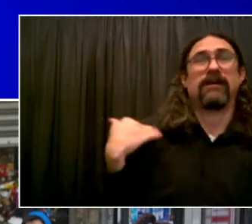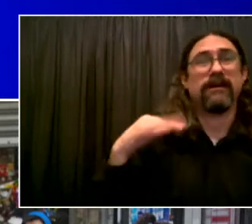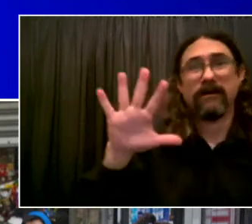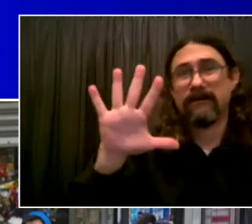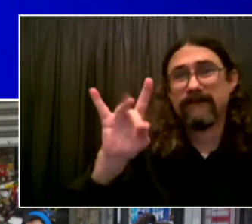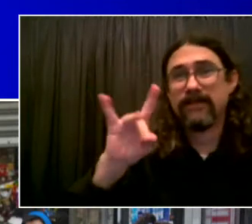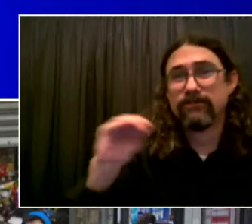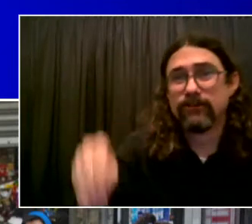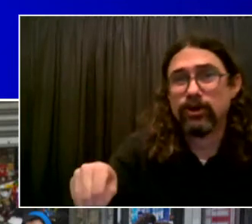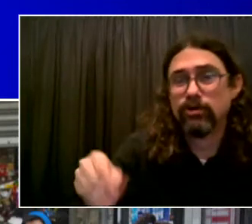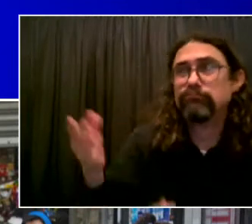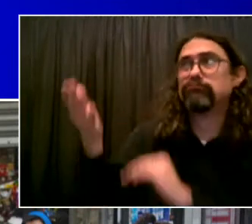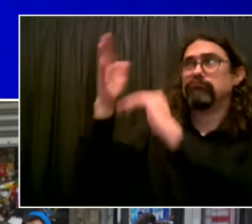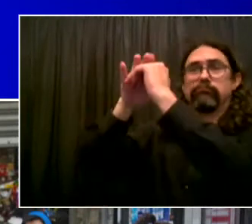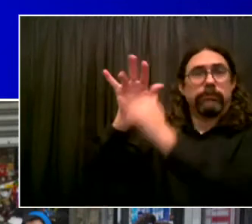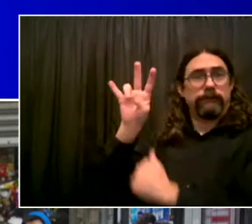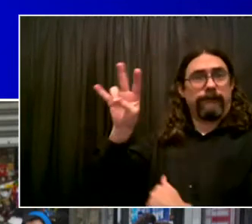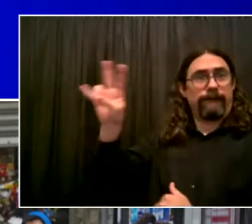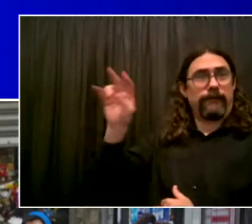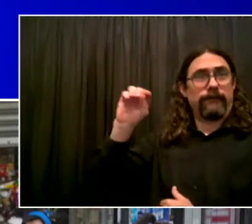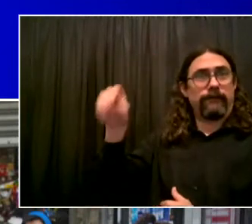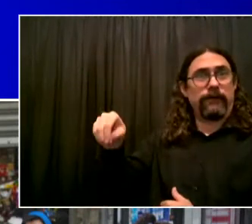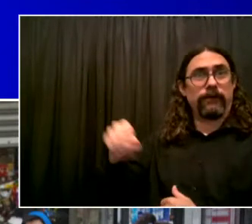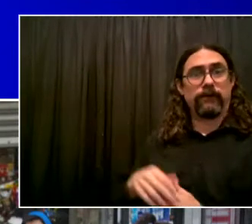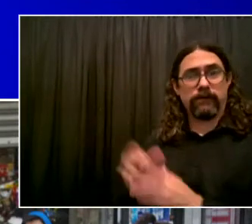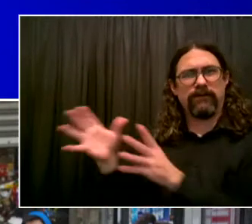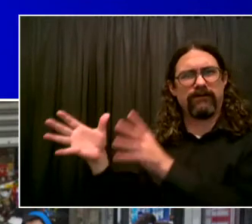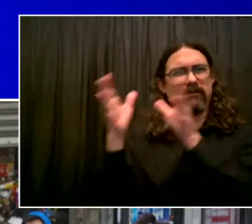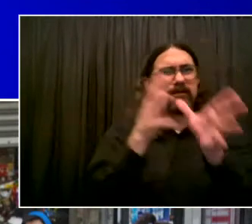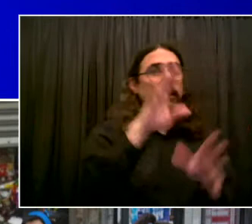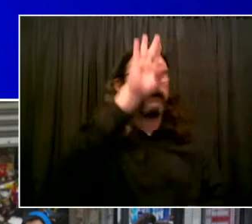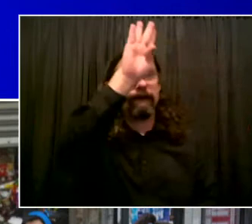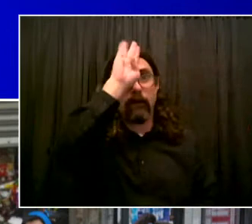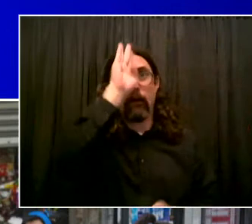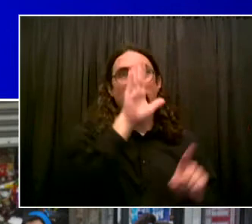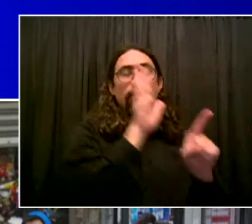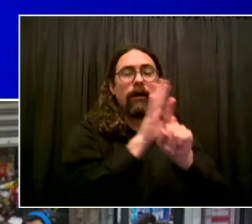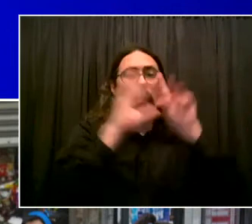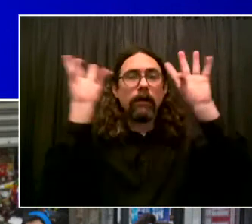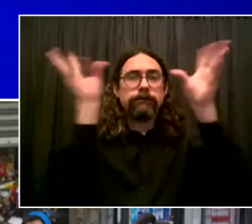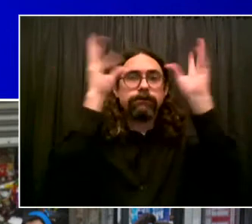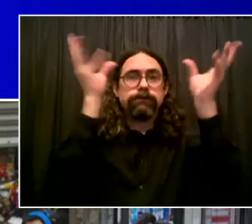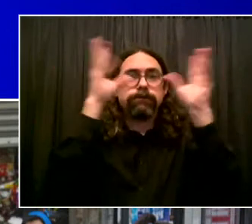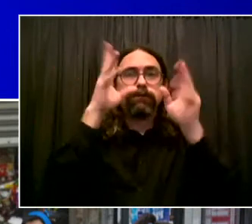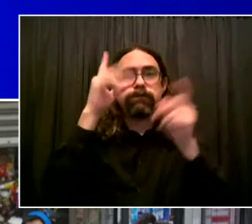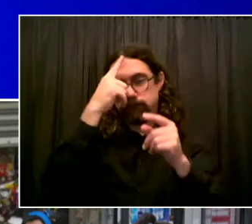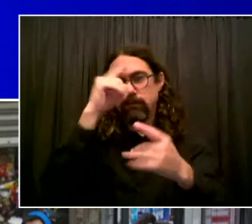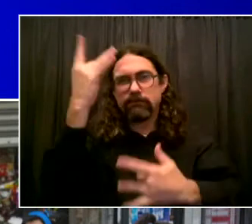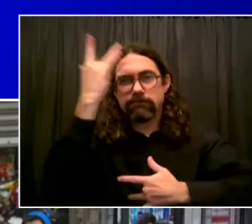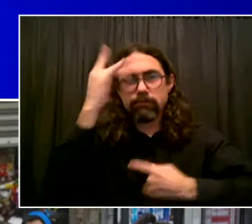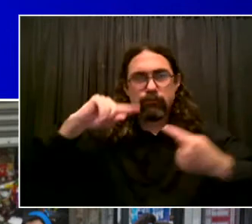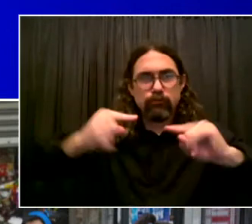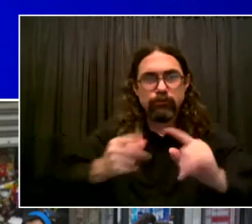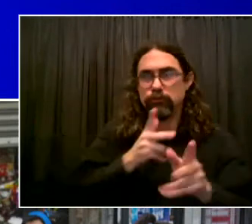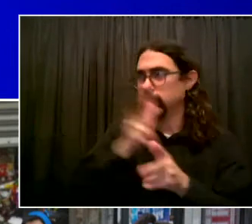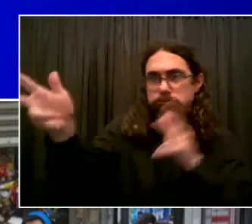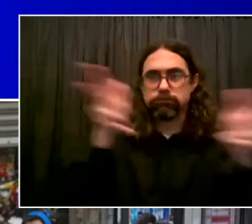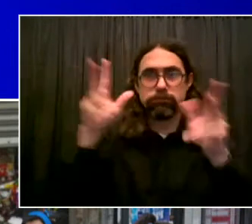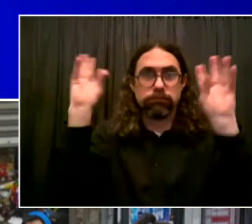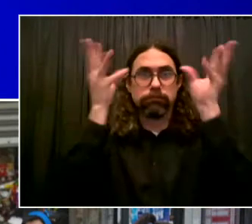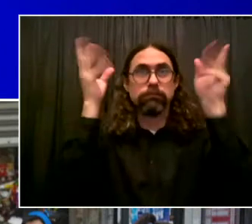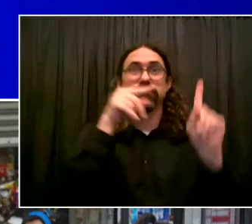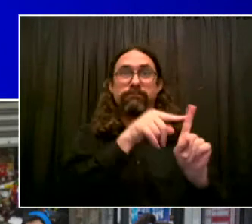And then this is very striking, emergency management side of the fire department, at 88% vaccinated at this